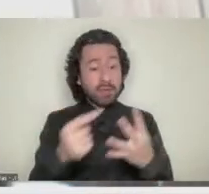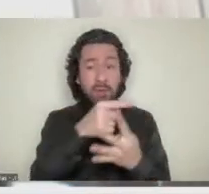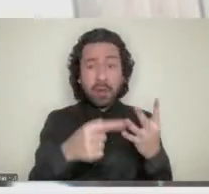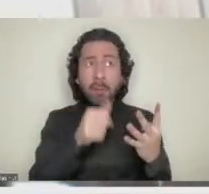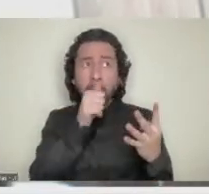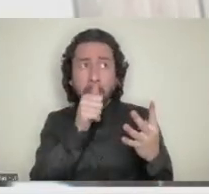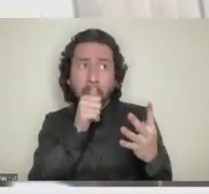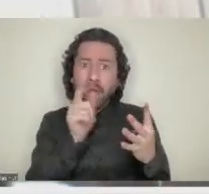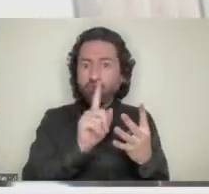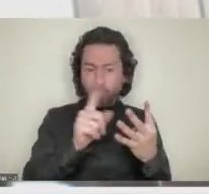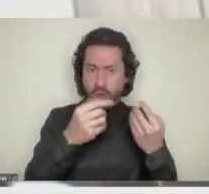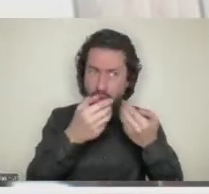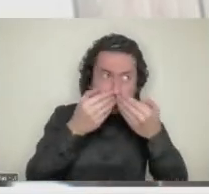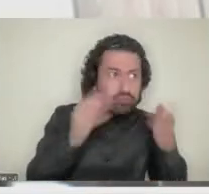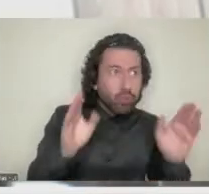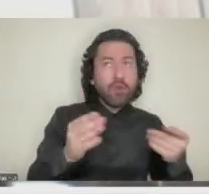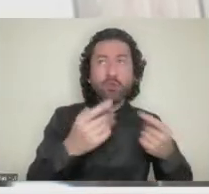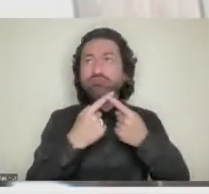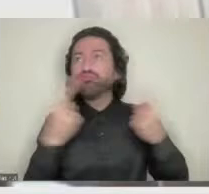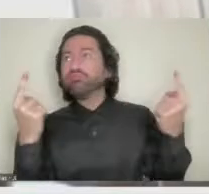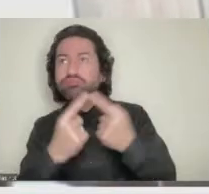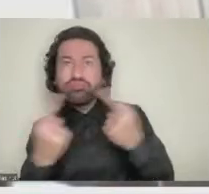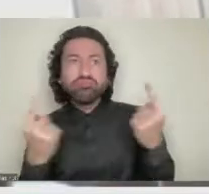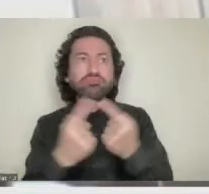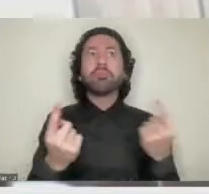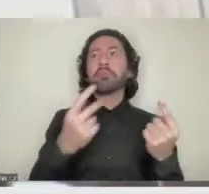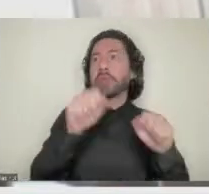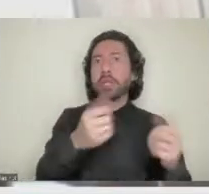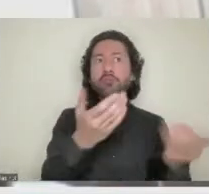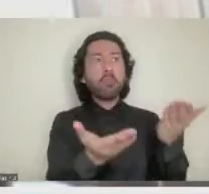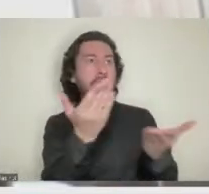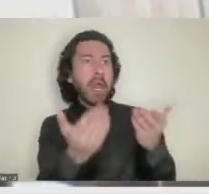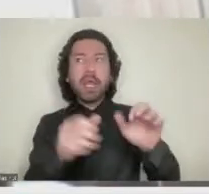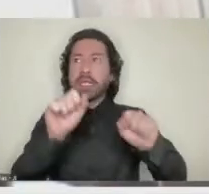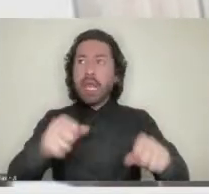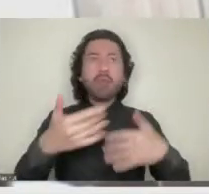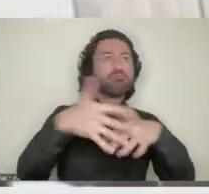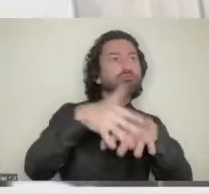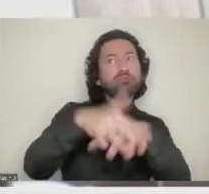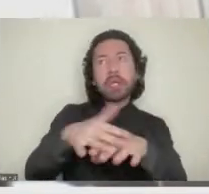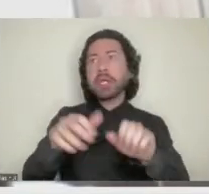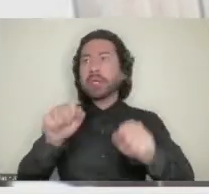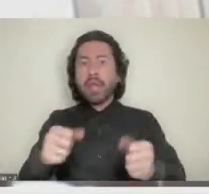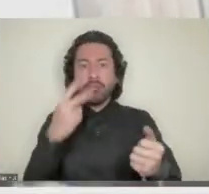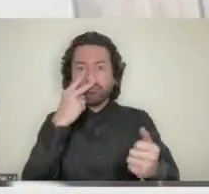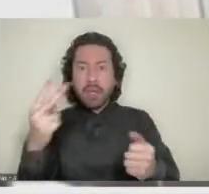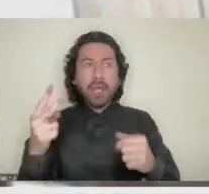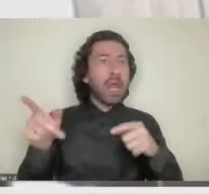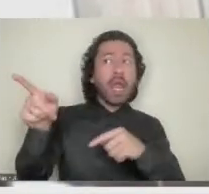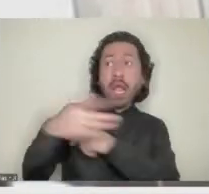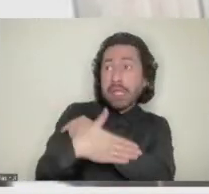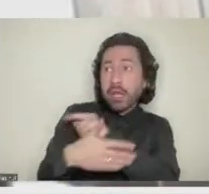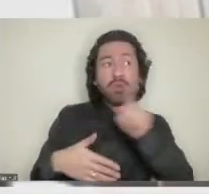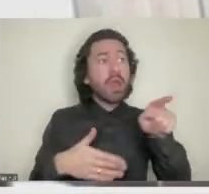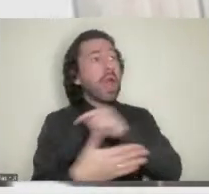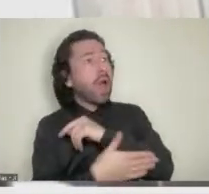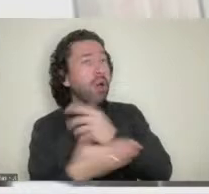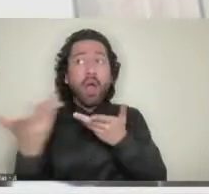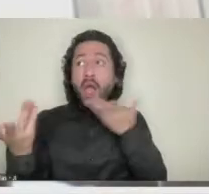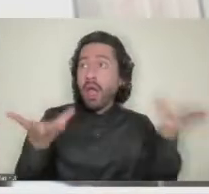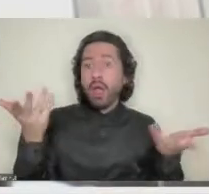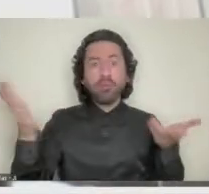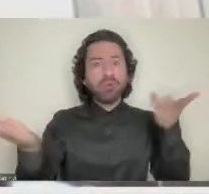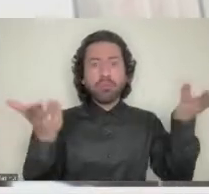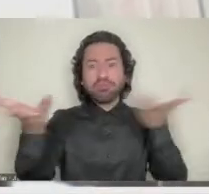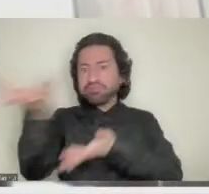to turn them public, these indices, in a recurrent and comparable and accountable manner, so that there